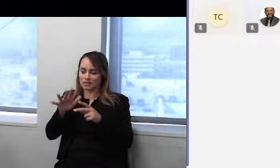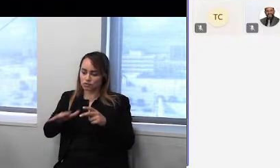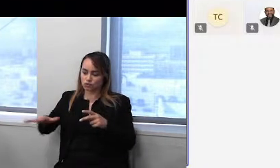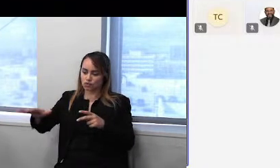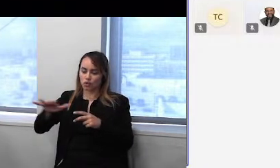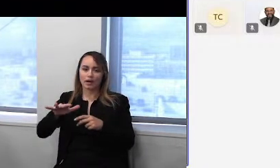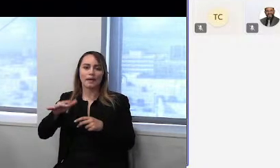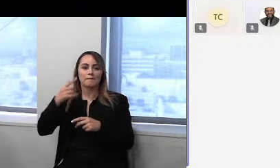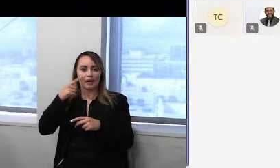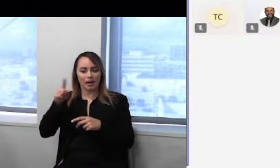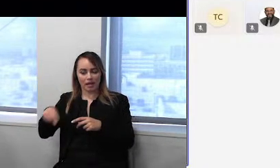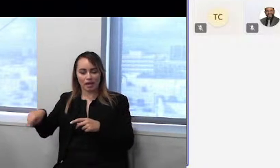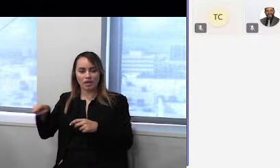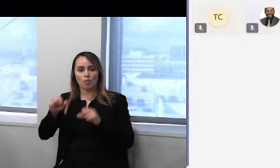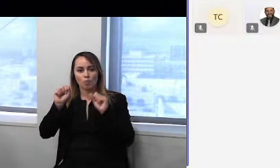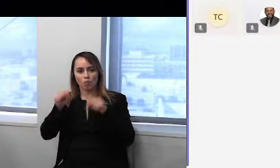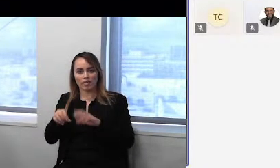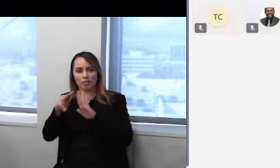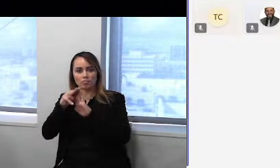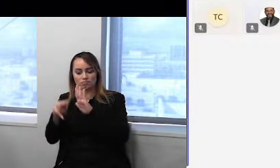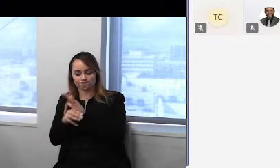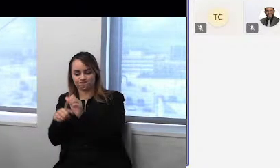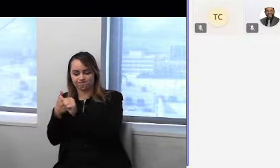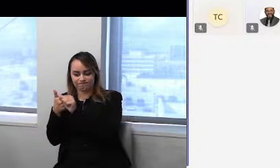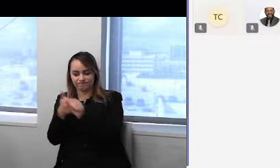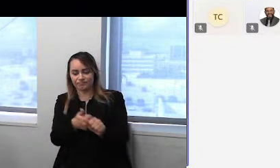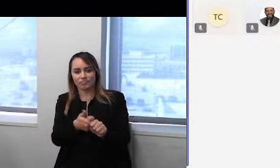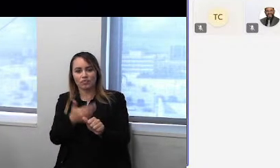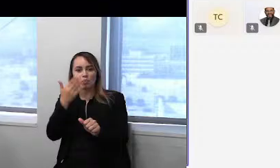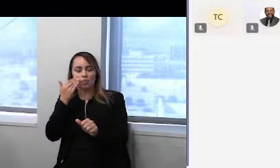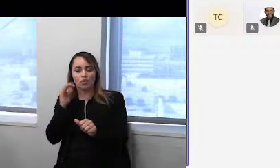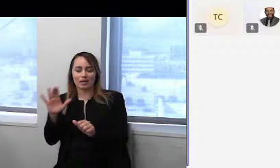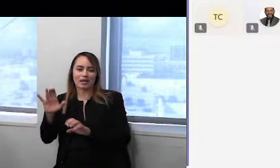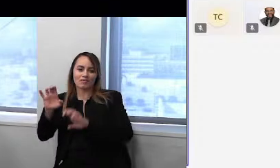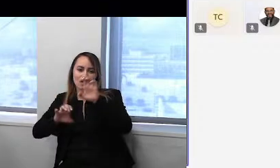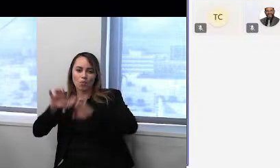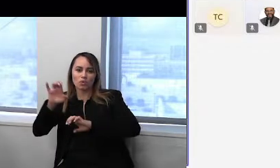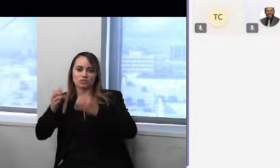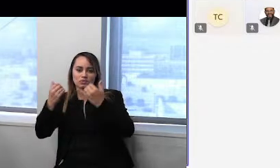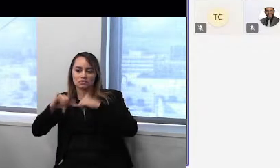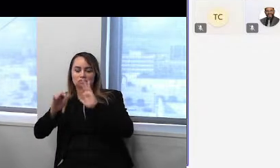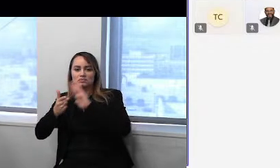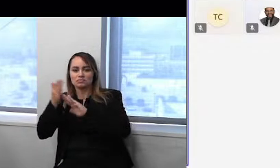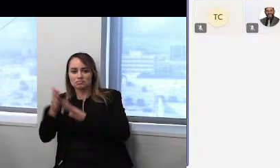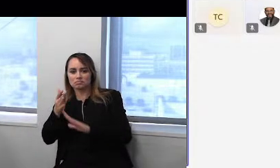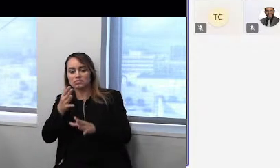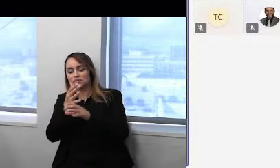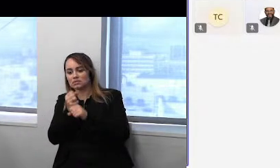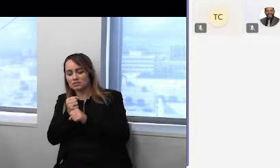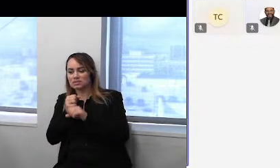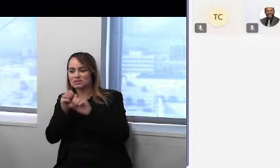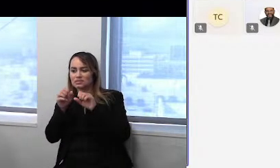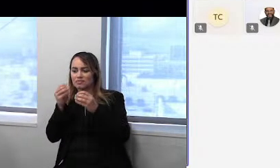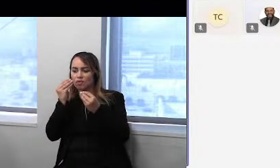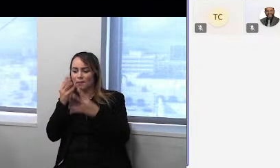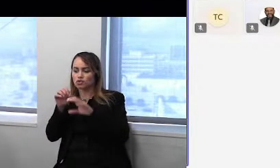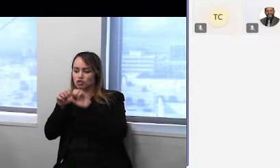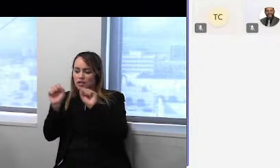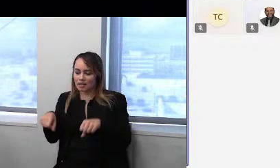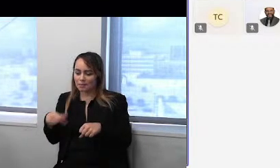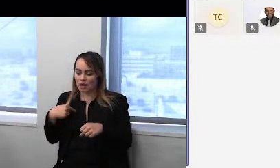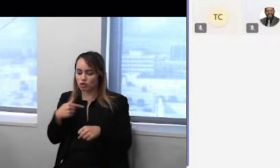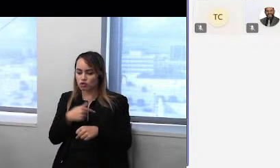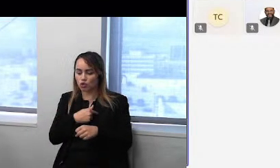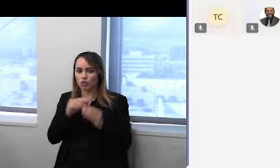expertise. Is a continuous evolution of getting the details from the systems and having clear direction of what are the best